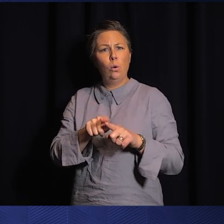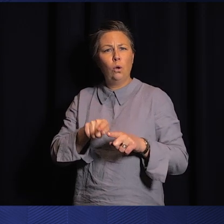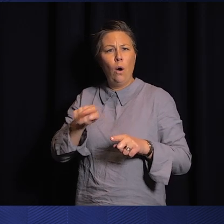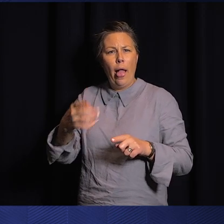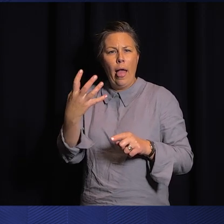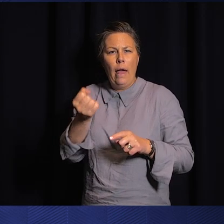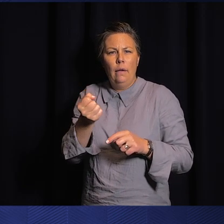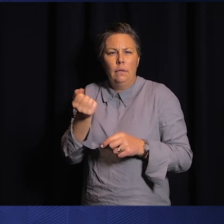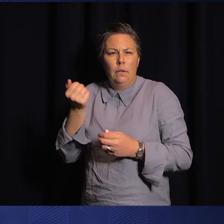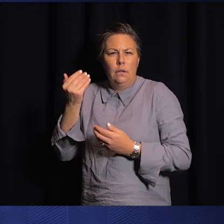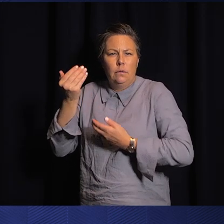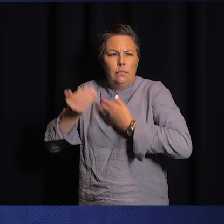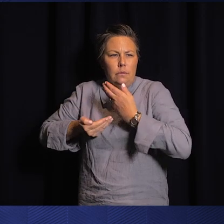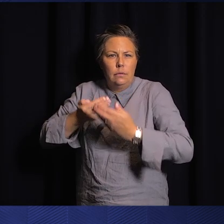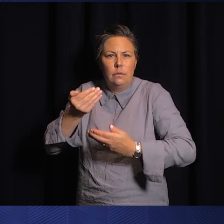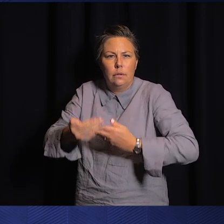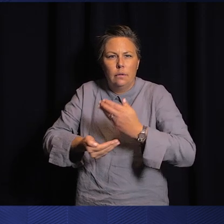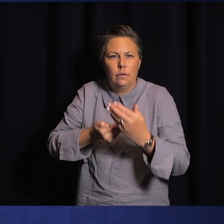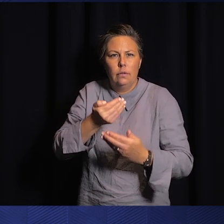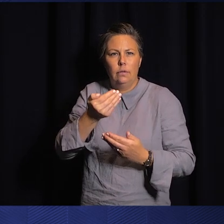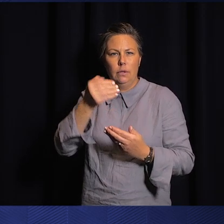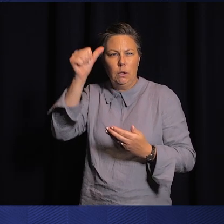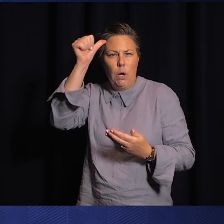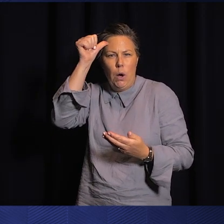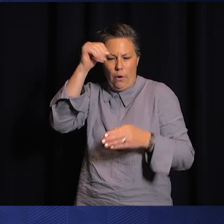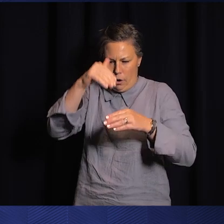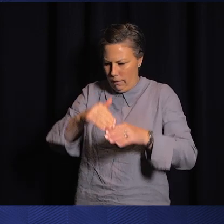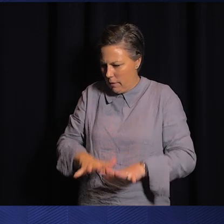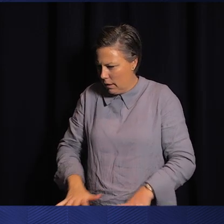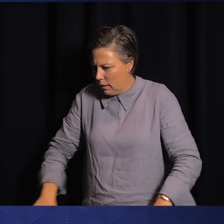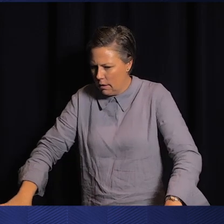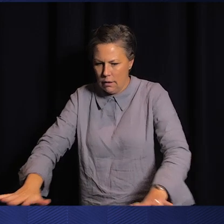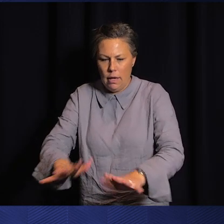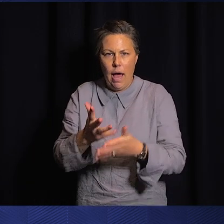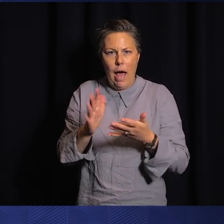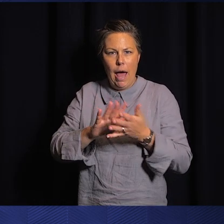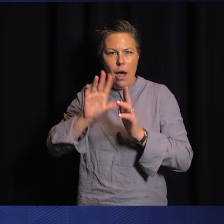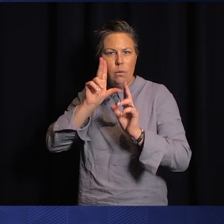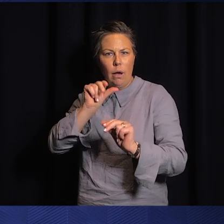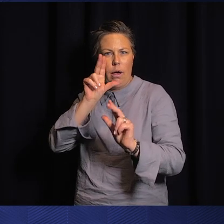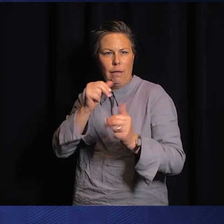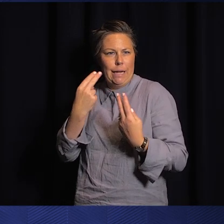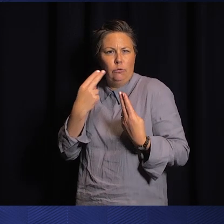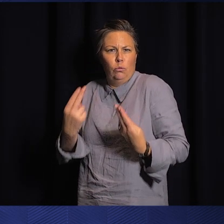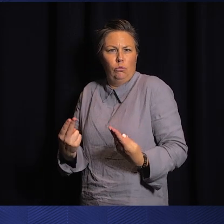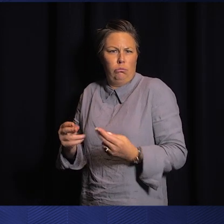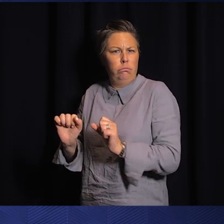knowledge with which on how to conserve and protect their lands and natural